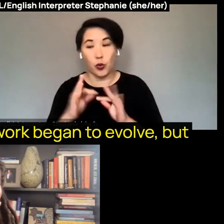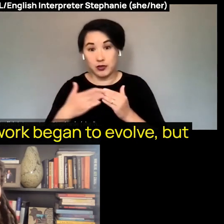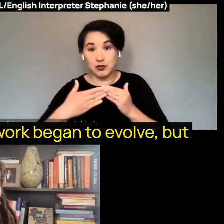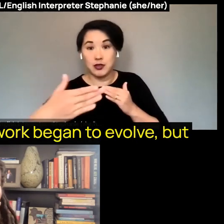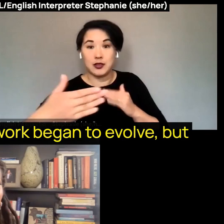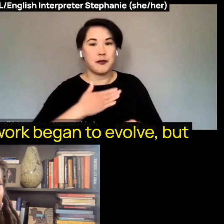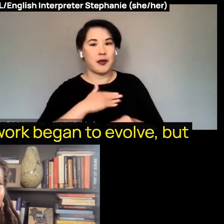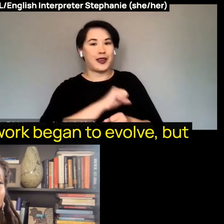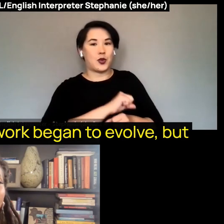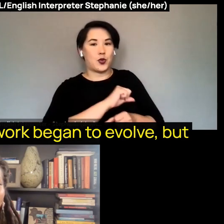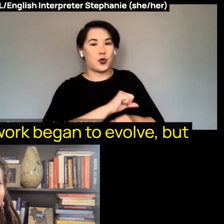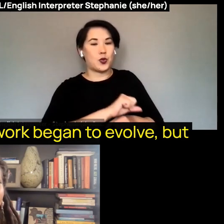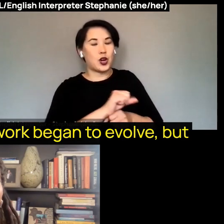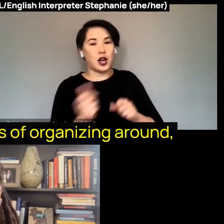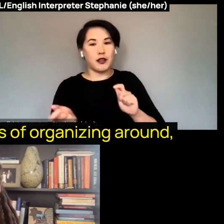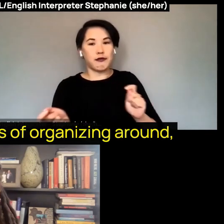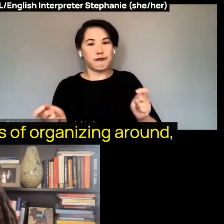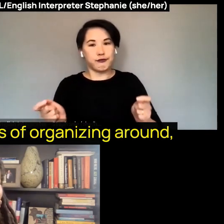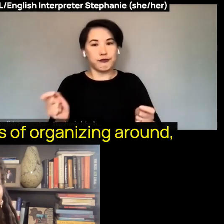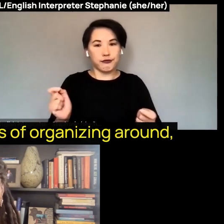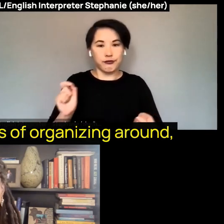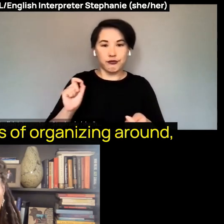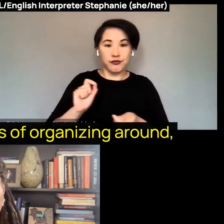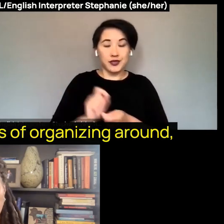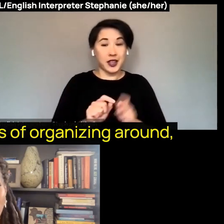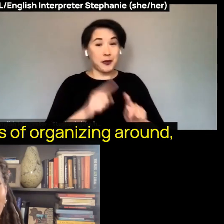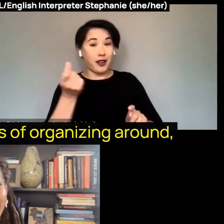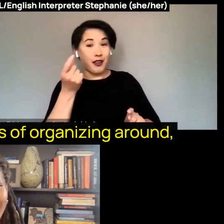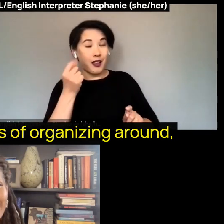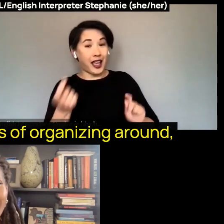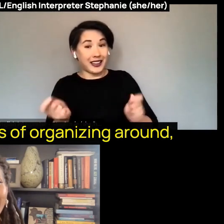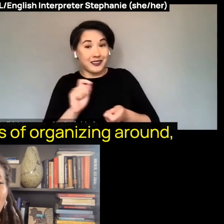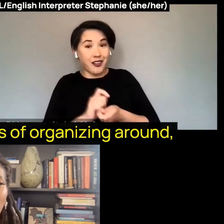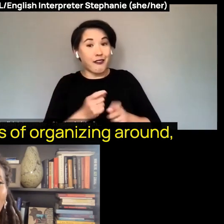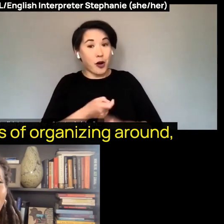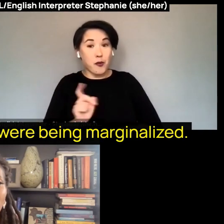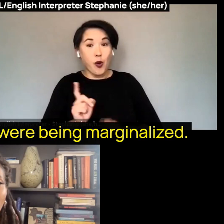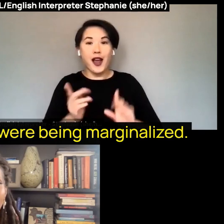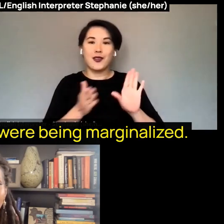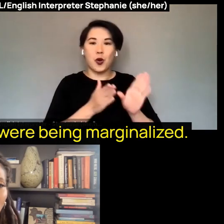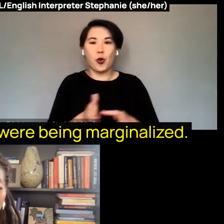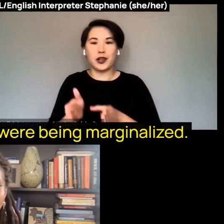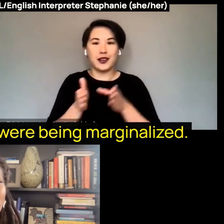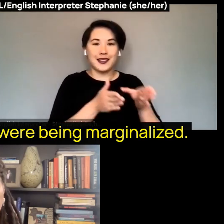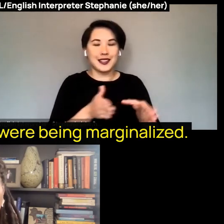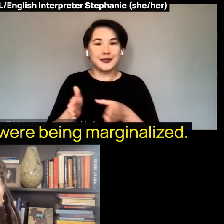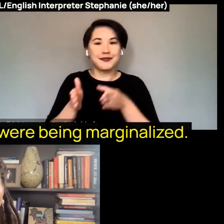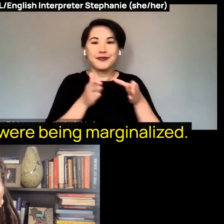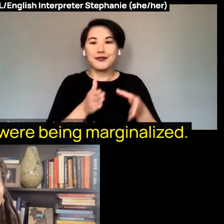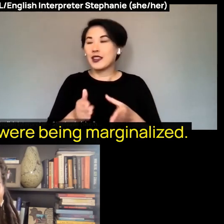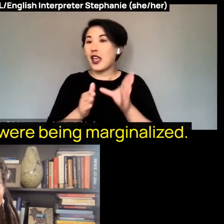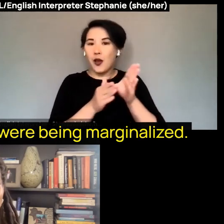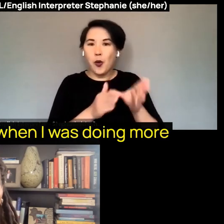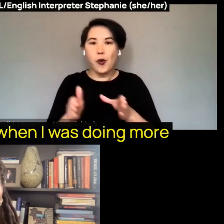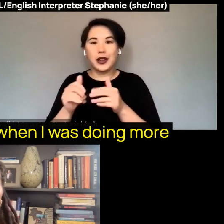work began to evolve, but it evolved really from a basis of organizing around, you know, communities that were